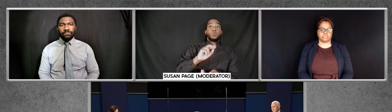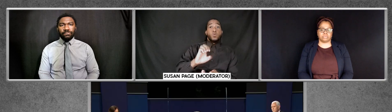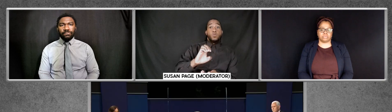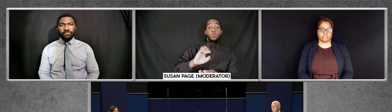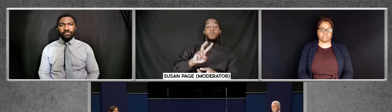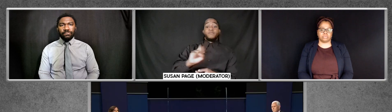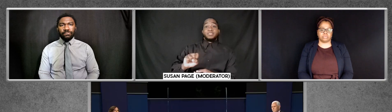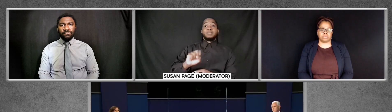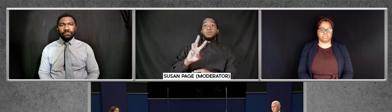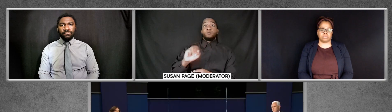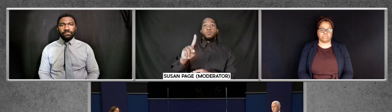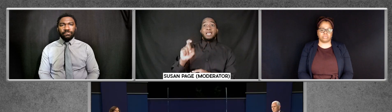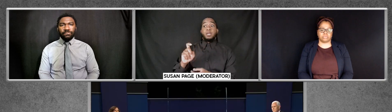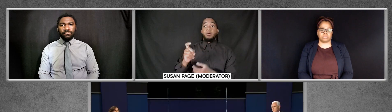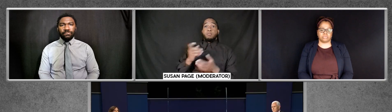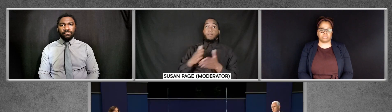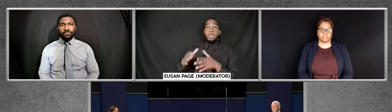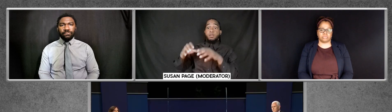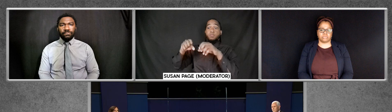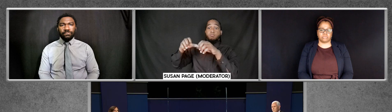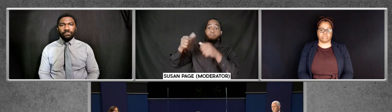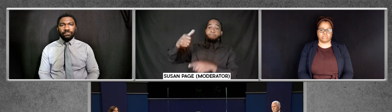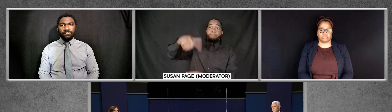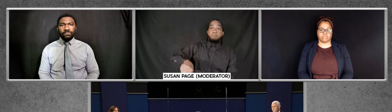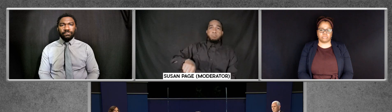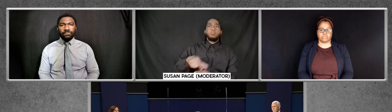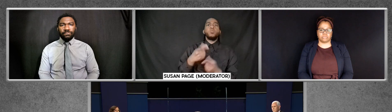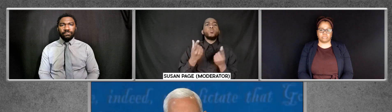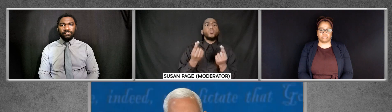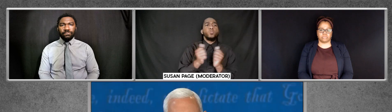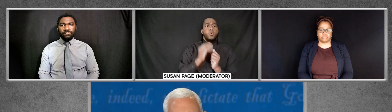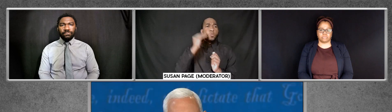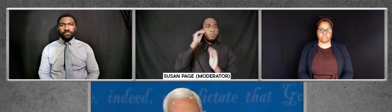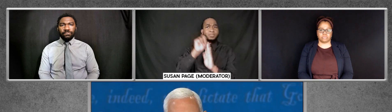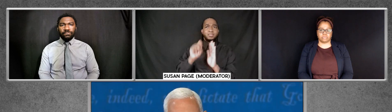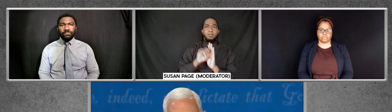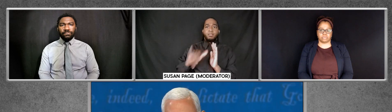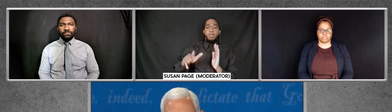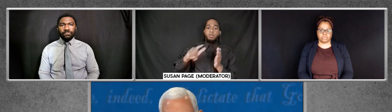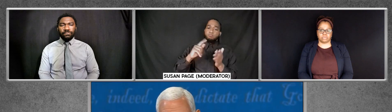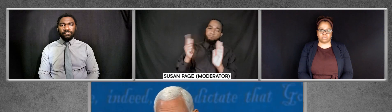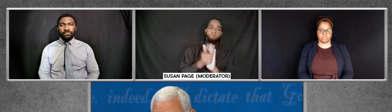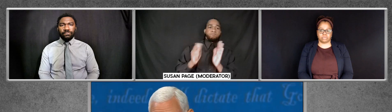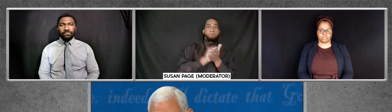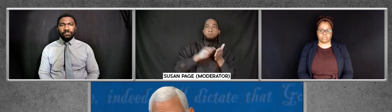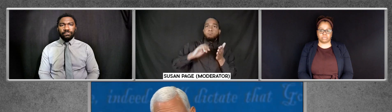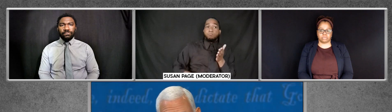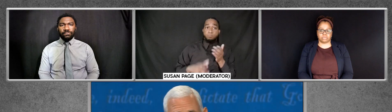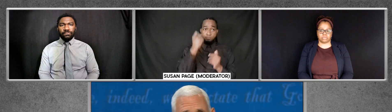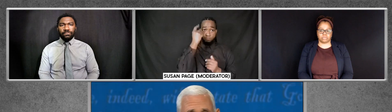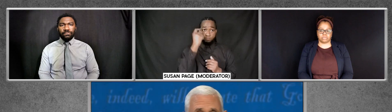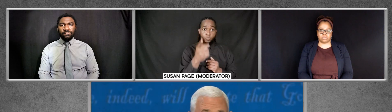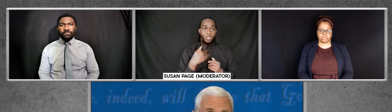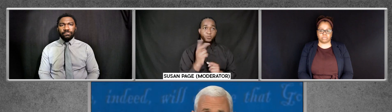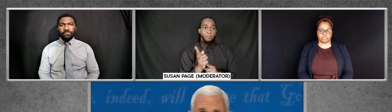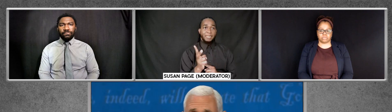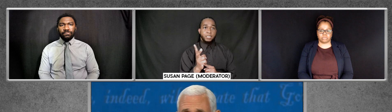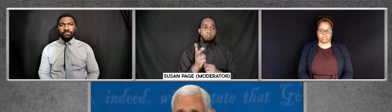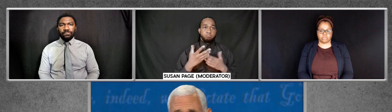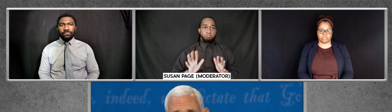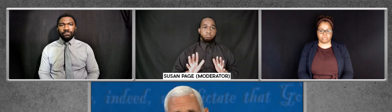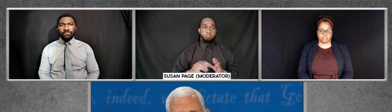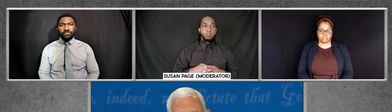Would you want your home state to ban all abortions? You have 2 minutes, uninterrupted. Well, thank you for the question, but I'll use a little